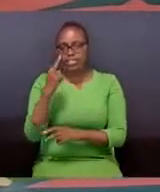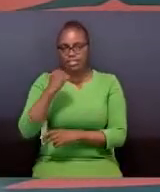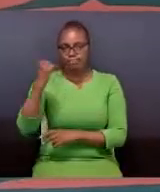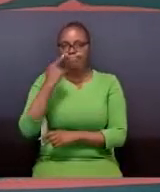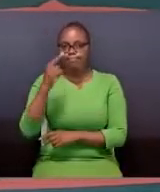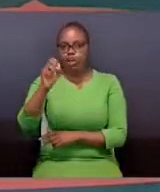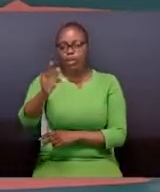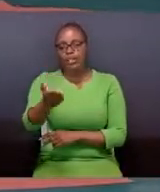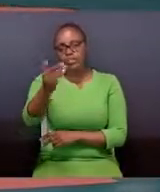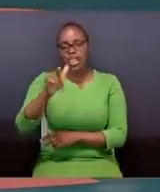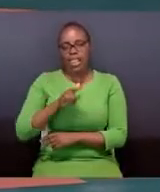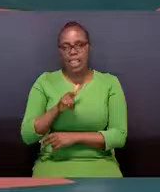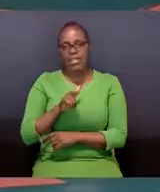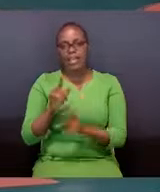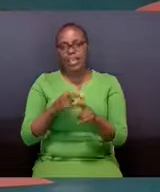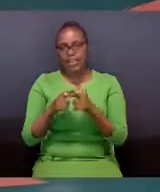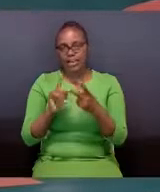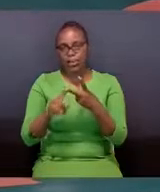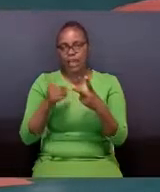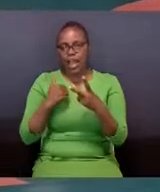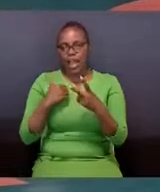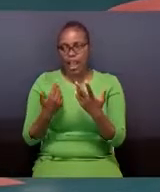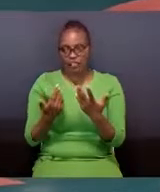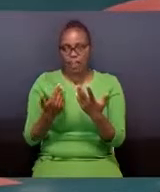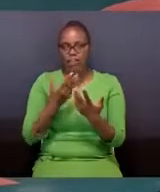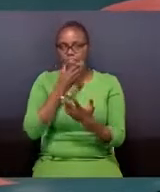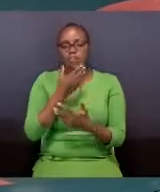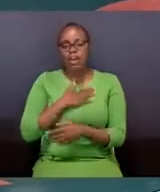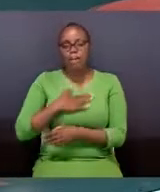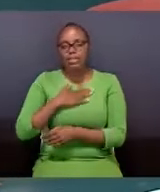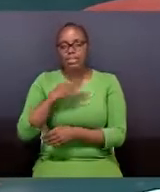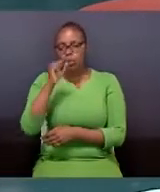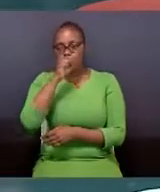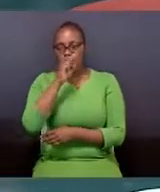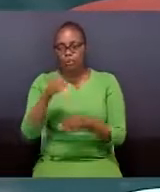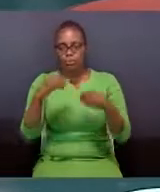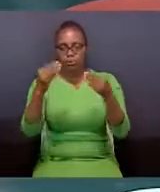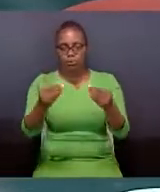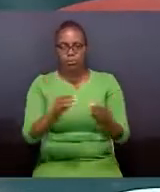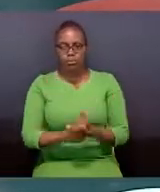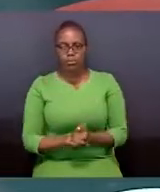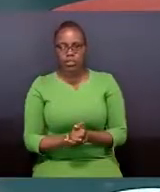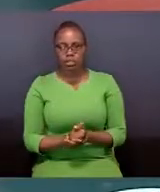okay? Yes, the lady here in the brown dress. Can we get the microphone here, please?